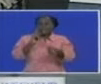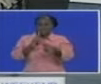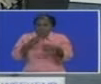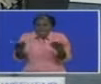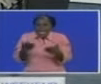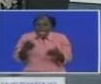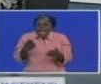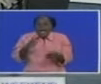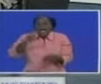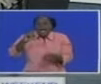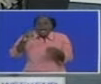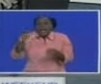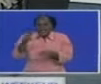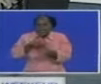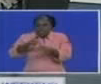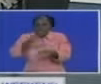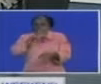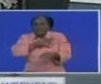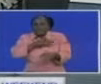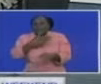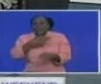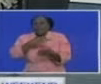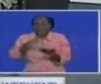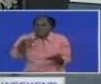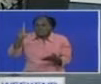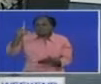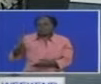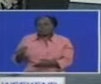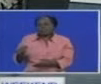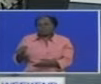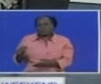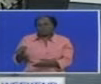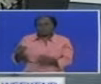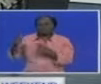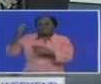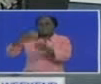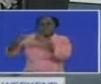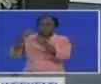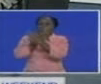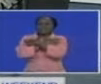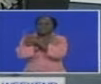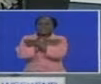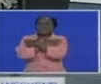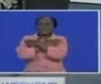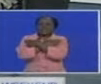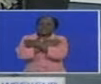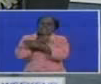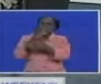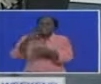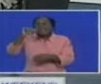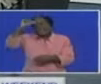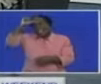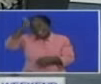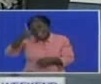Issued the contract to the Chinese, wrote the contract, because they are cheaper than our traditional partners. Mm-hmm. I think it's clever if